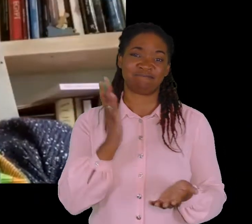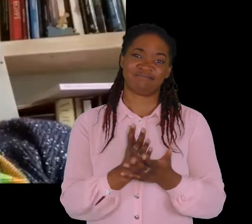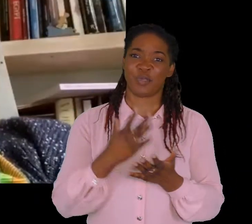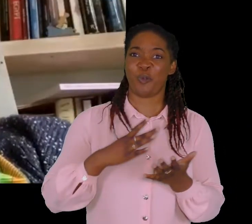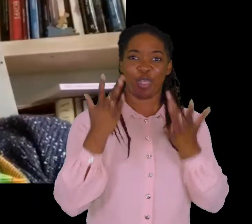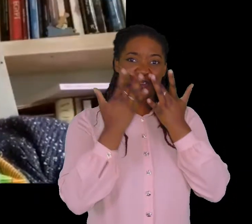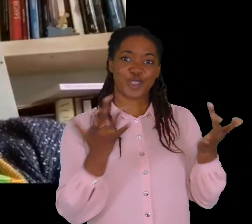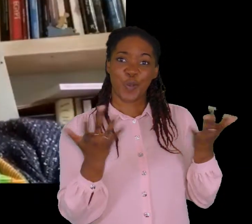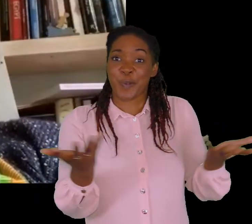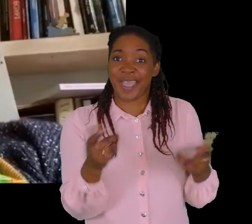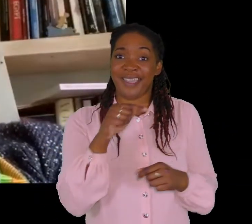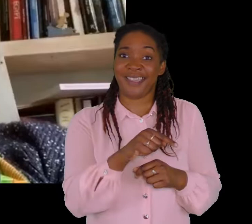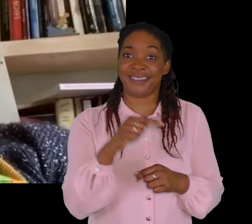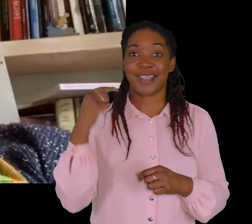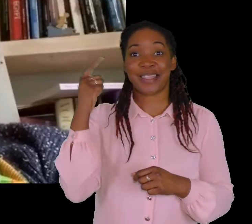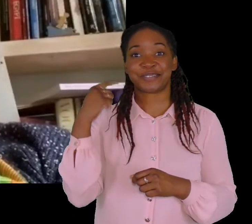it